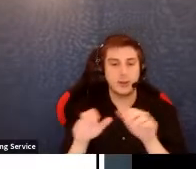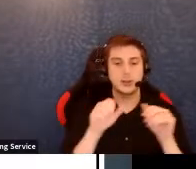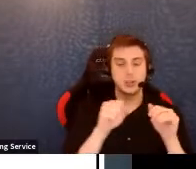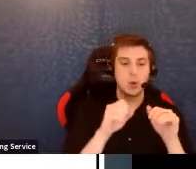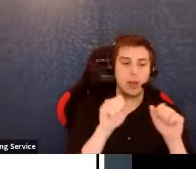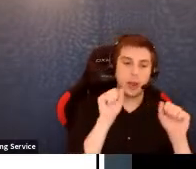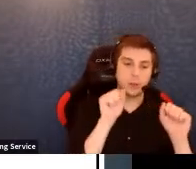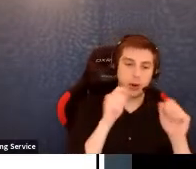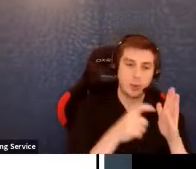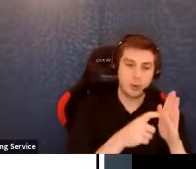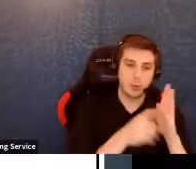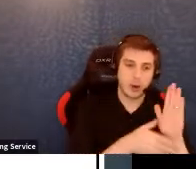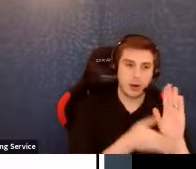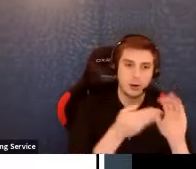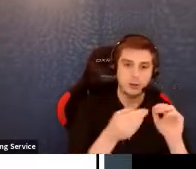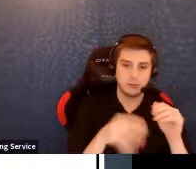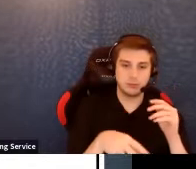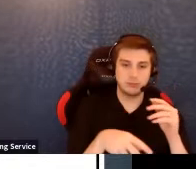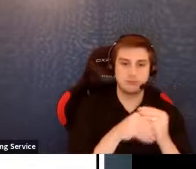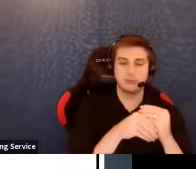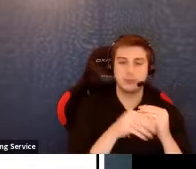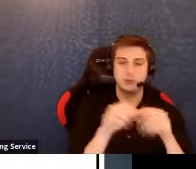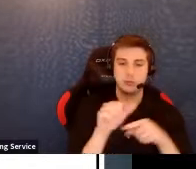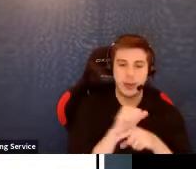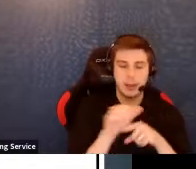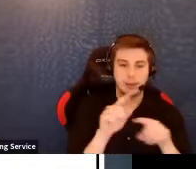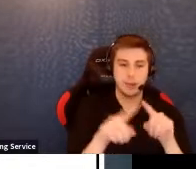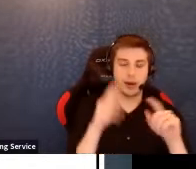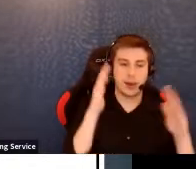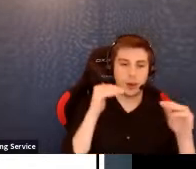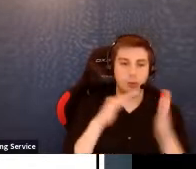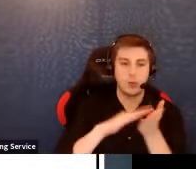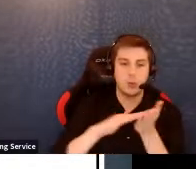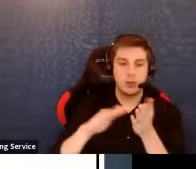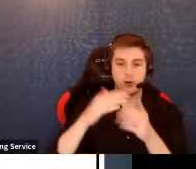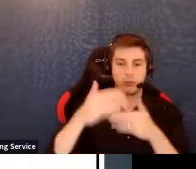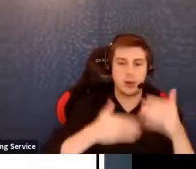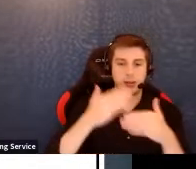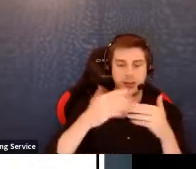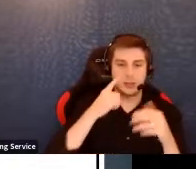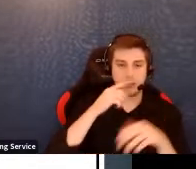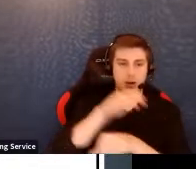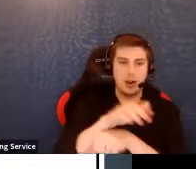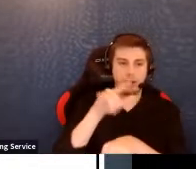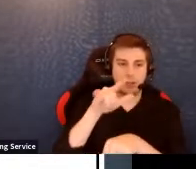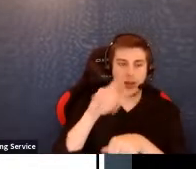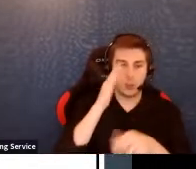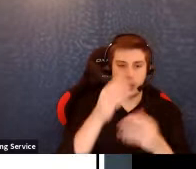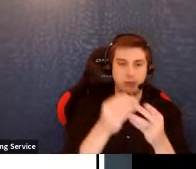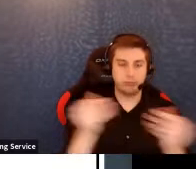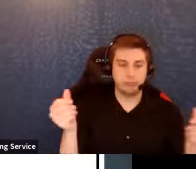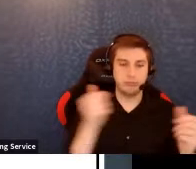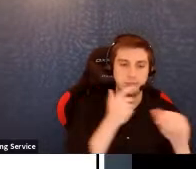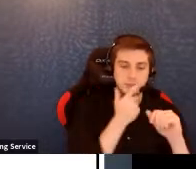likely require this additional training, but I do hope that this waiver process for night flying will eventually be phased out.